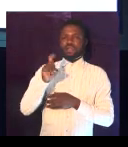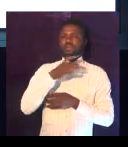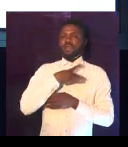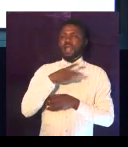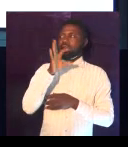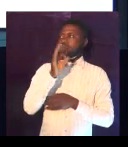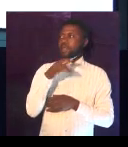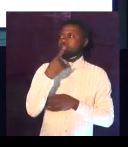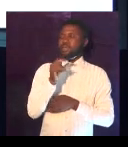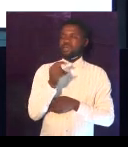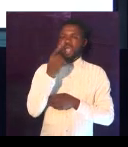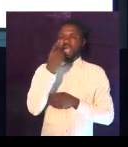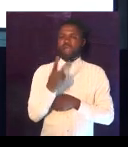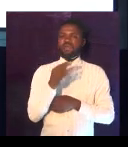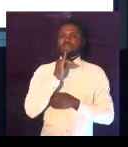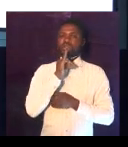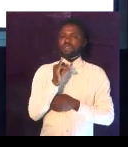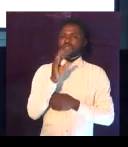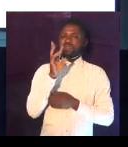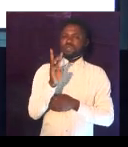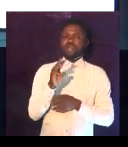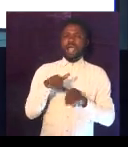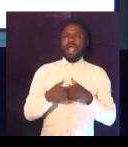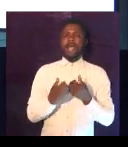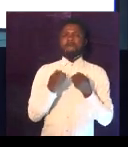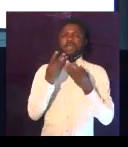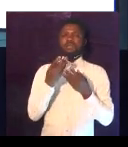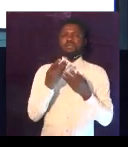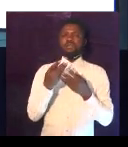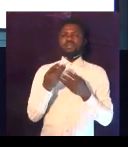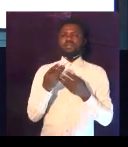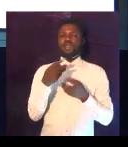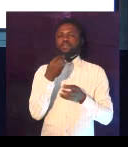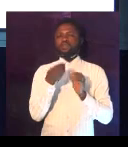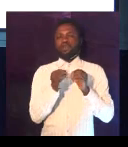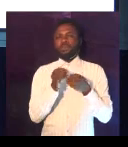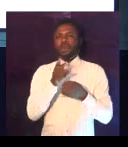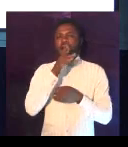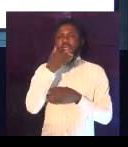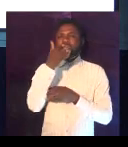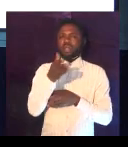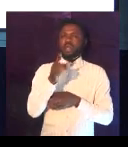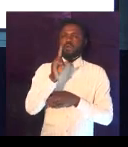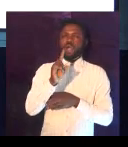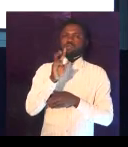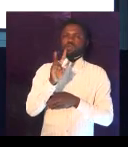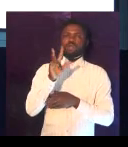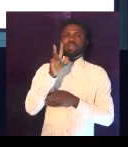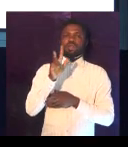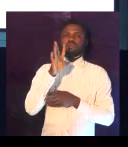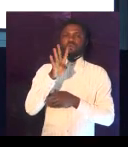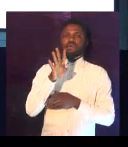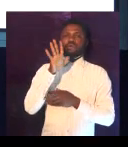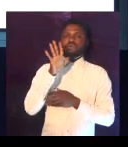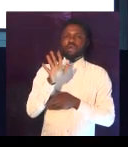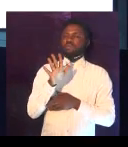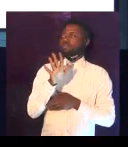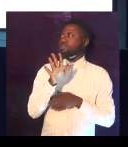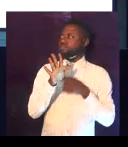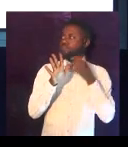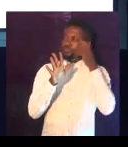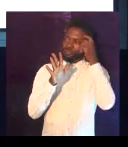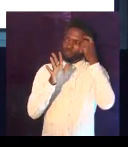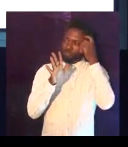463x and 9. The average is 6. But how many items are there? There are 1,